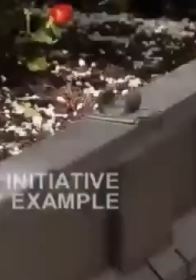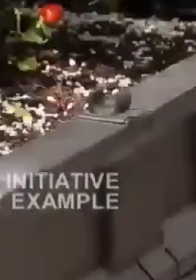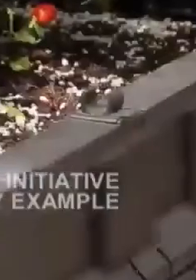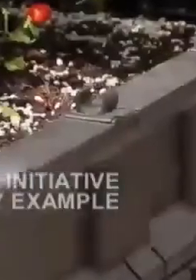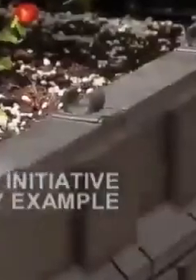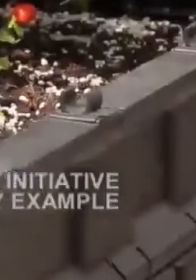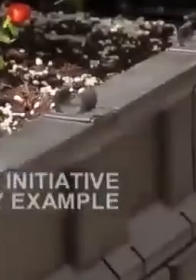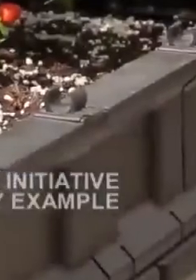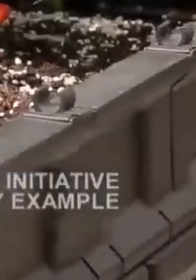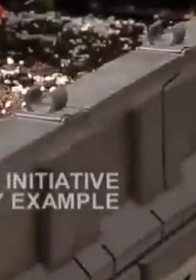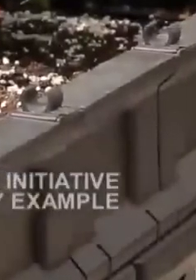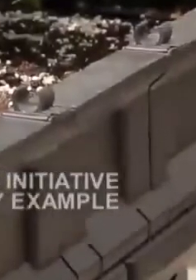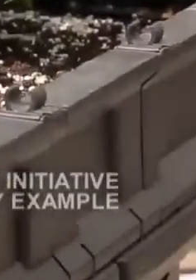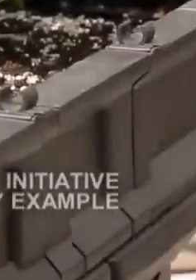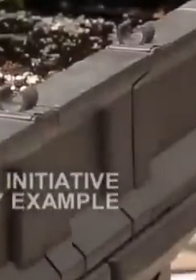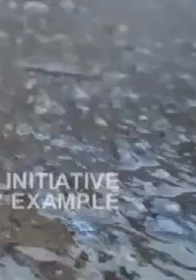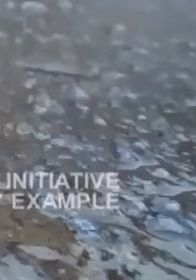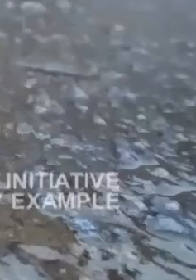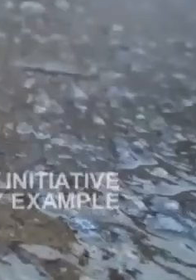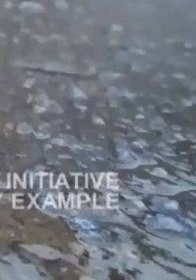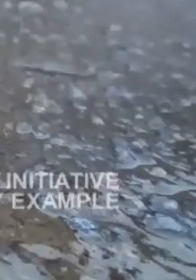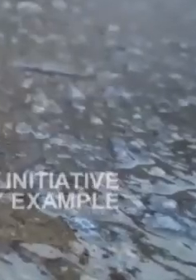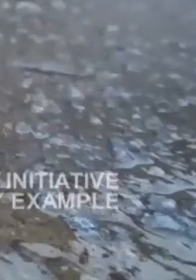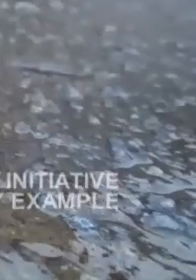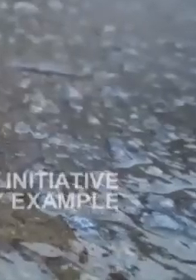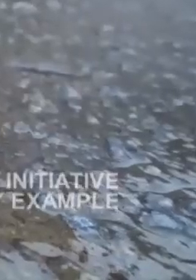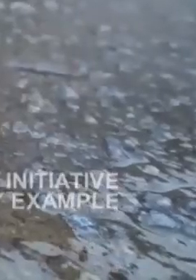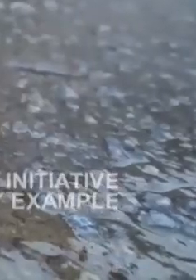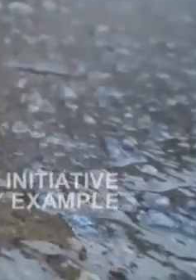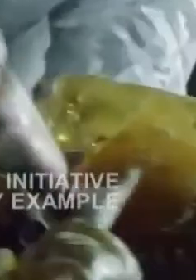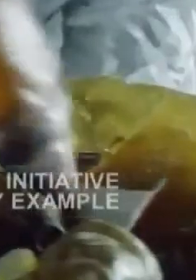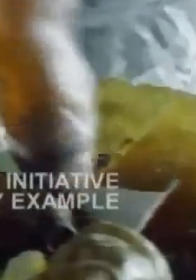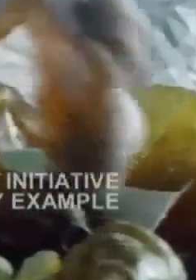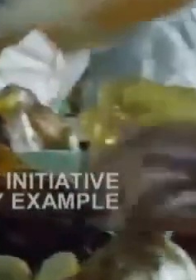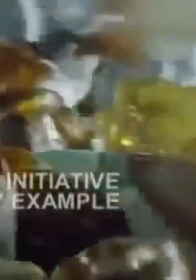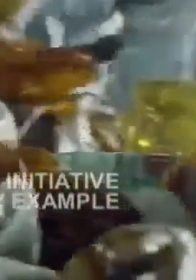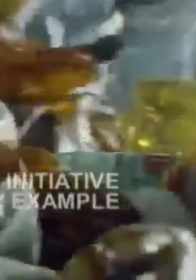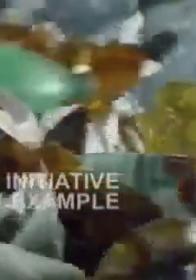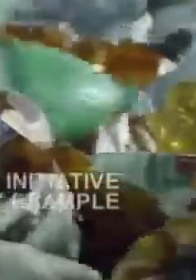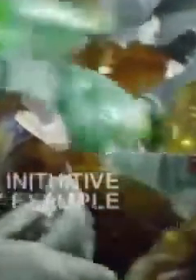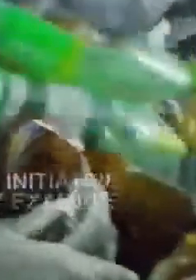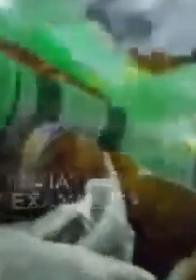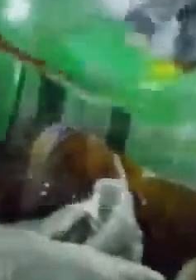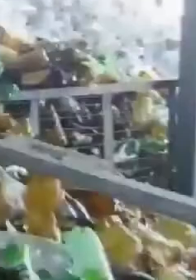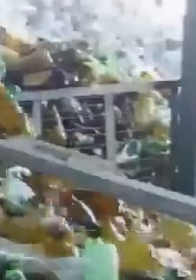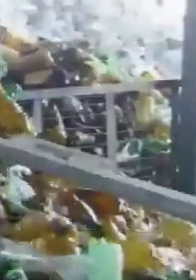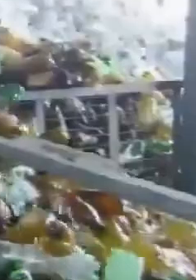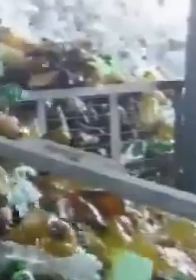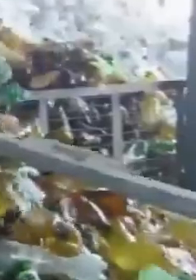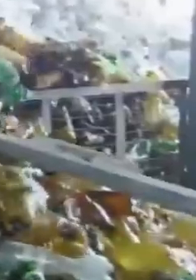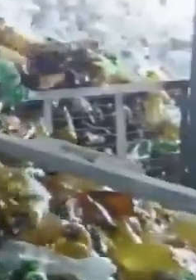about sustainability without making sacrifices, small sacrifices in your lifestyle.